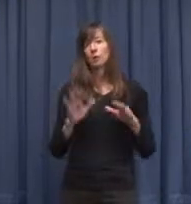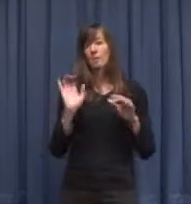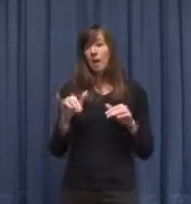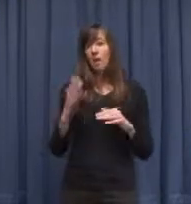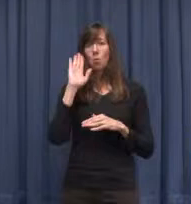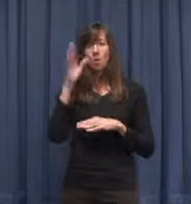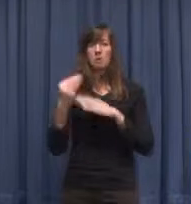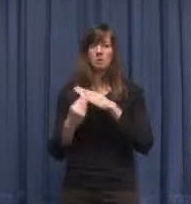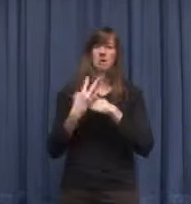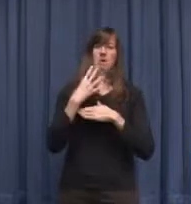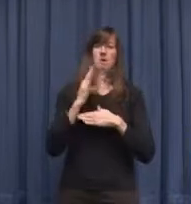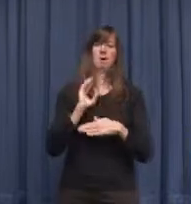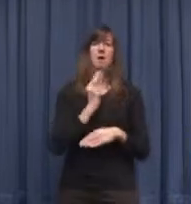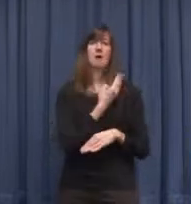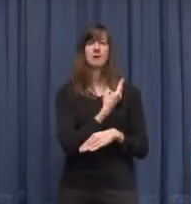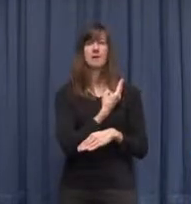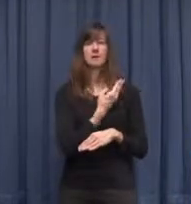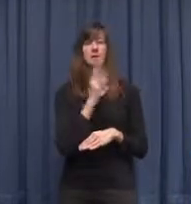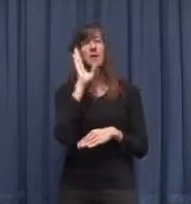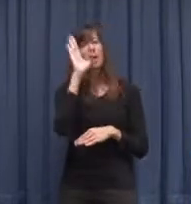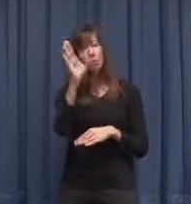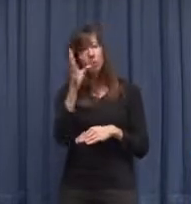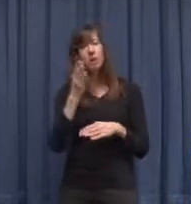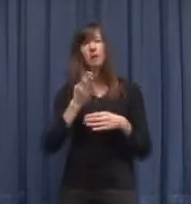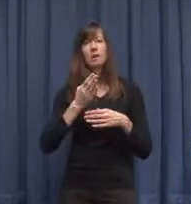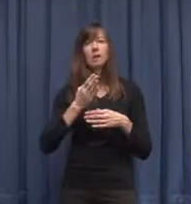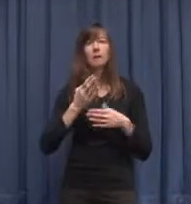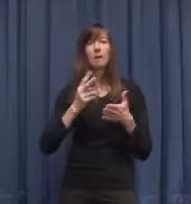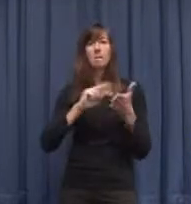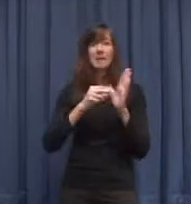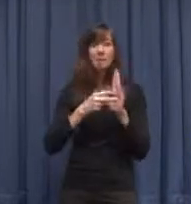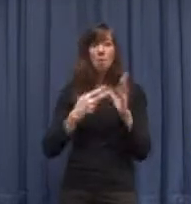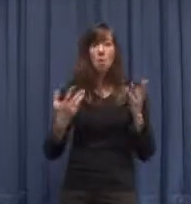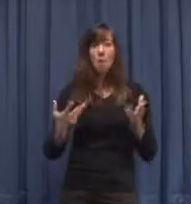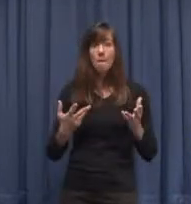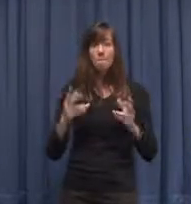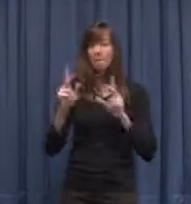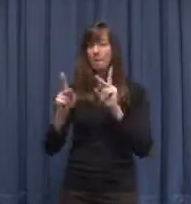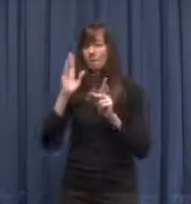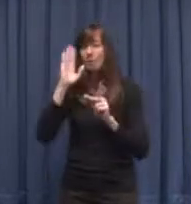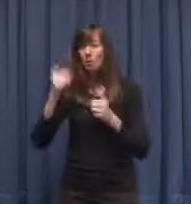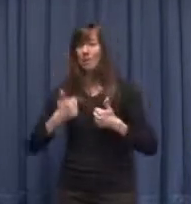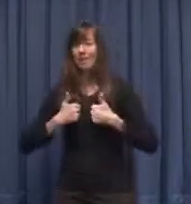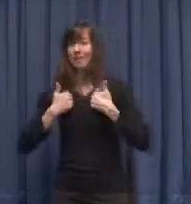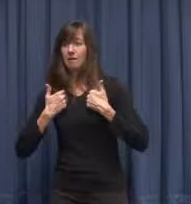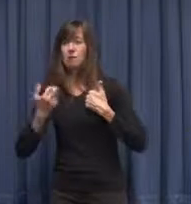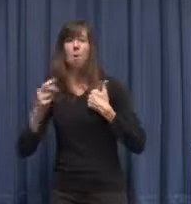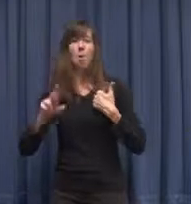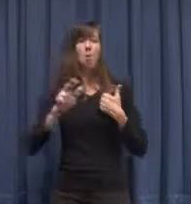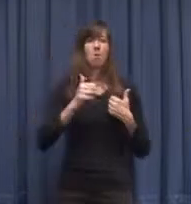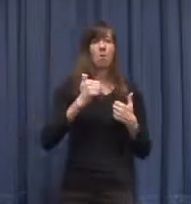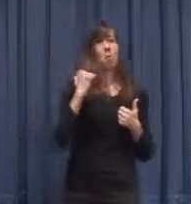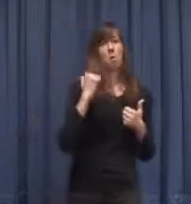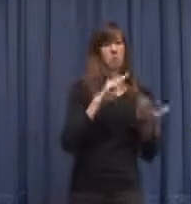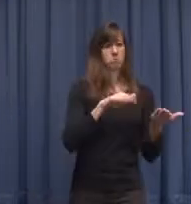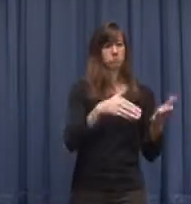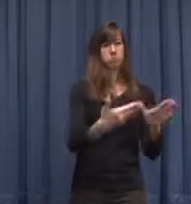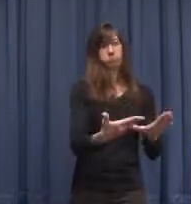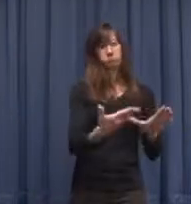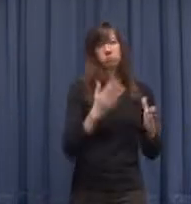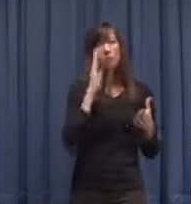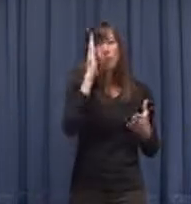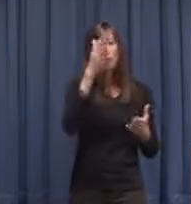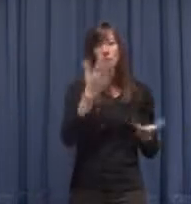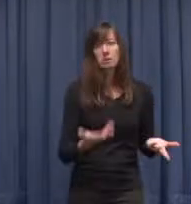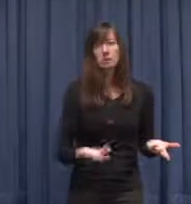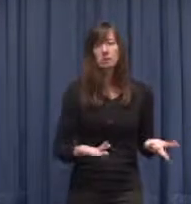definitively are going to mean the difference between folks' lives right here in our community. So please keep that in mind